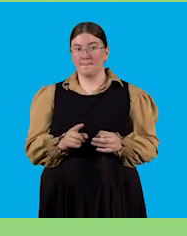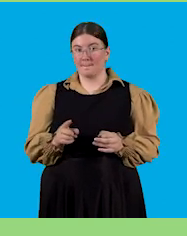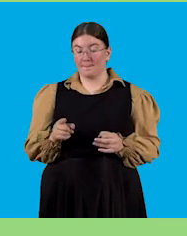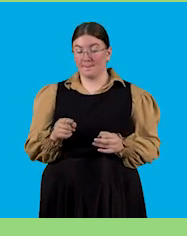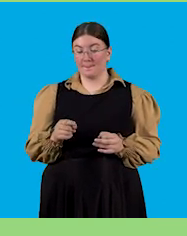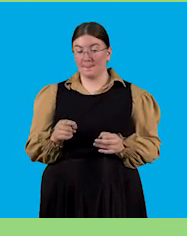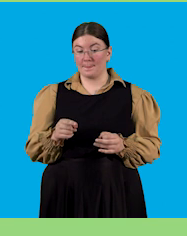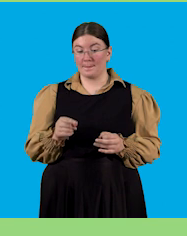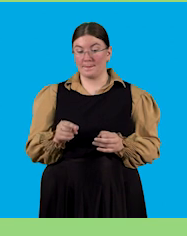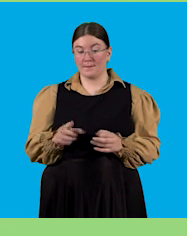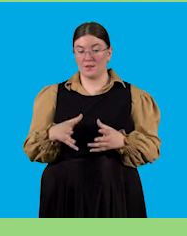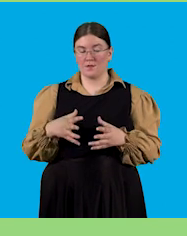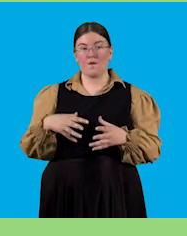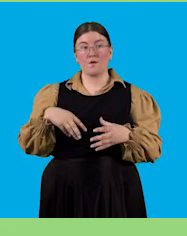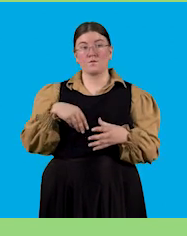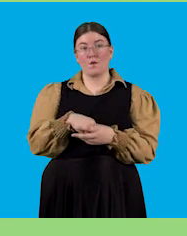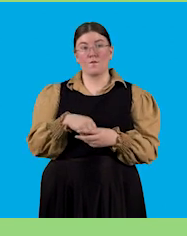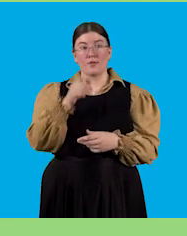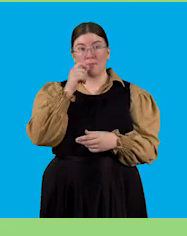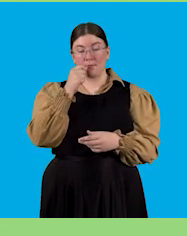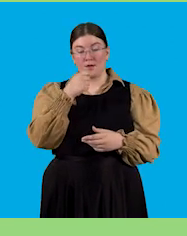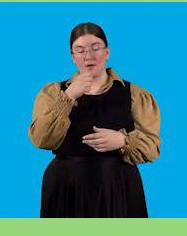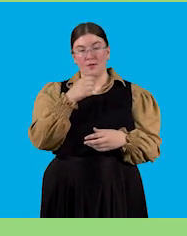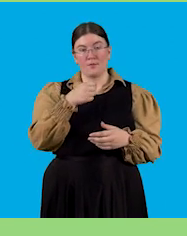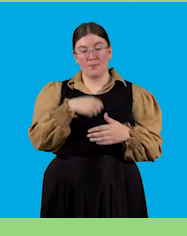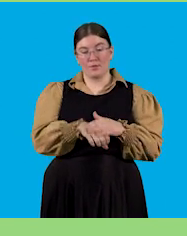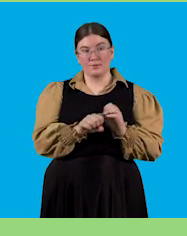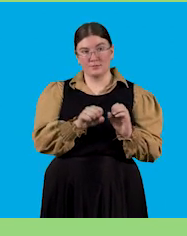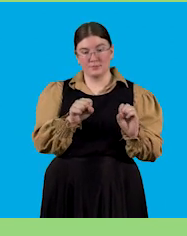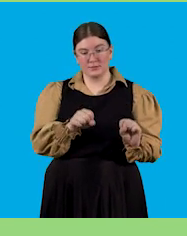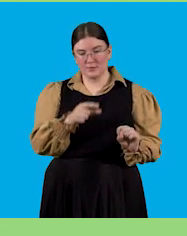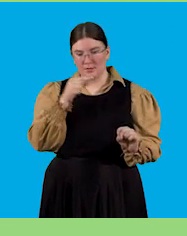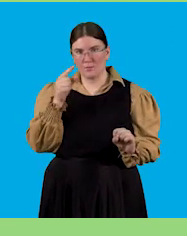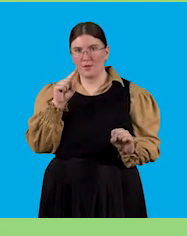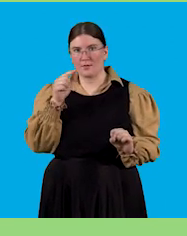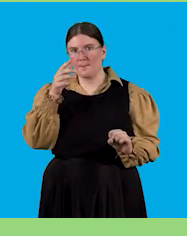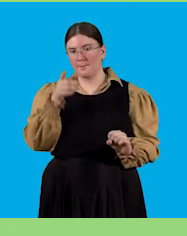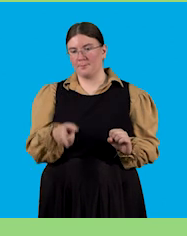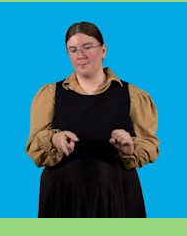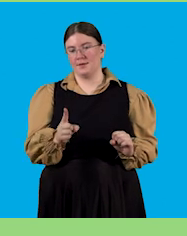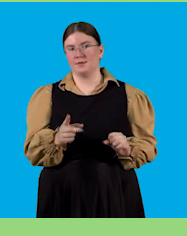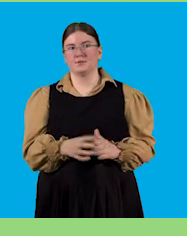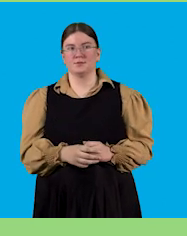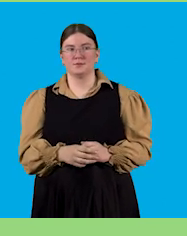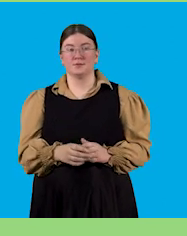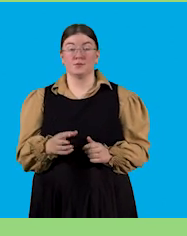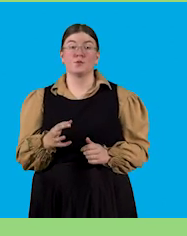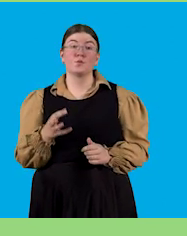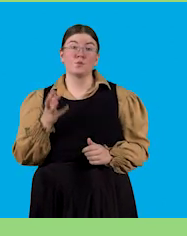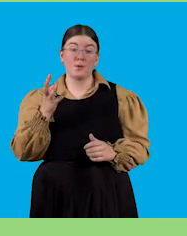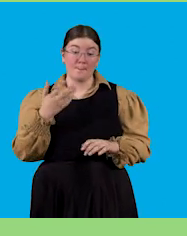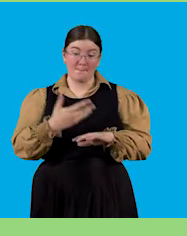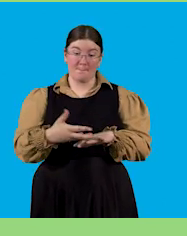is part of the male reproductive system, and that is the penis. This fills with blood to stand